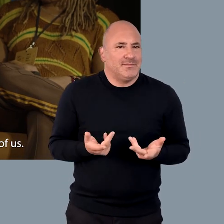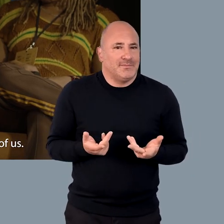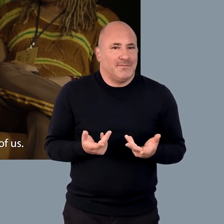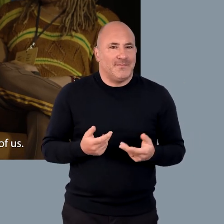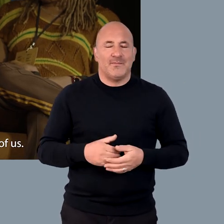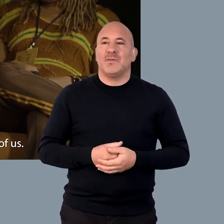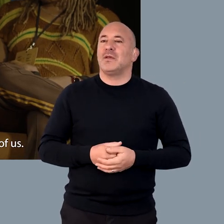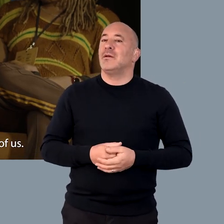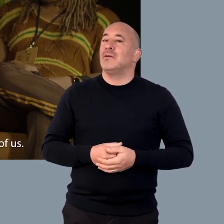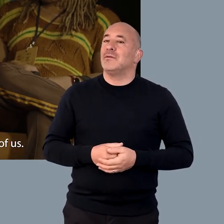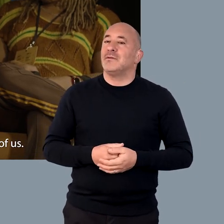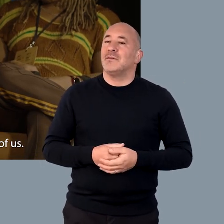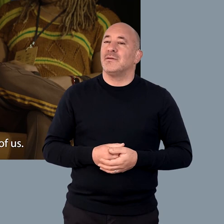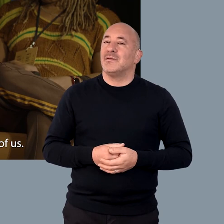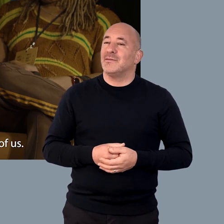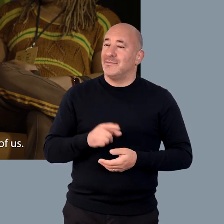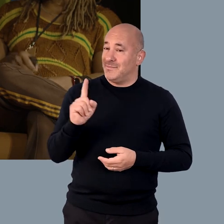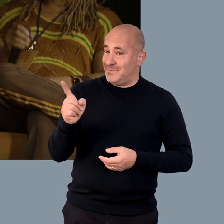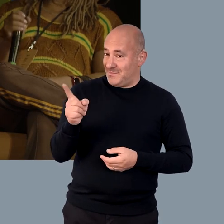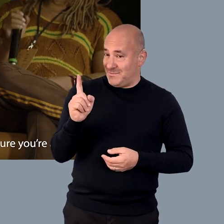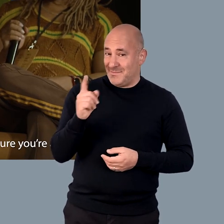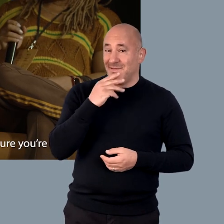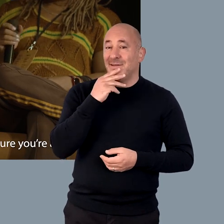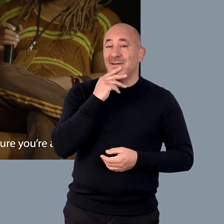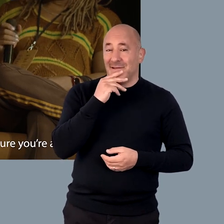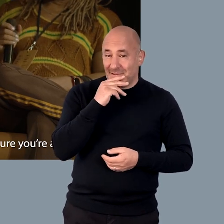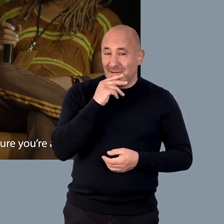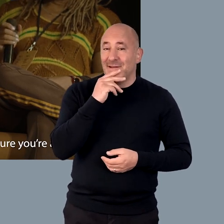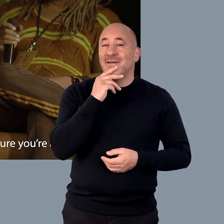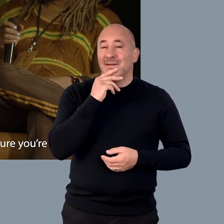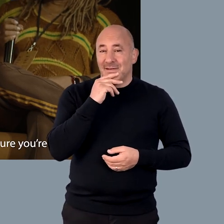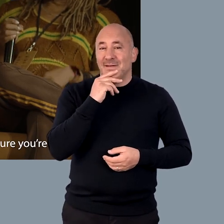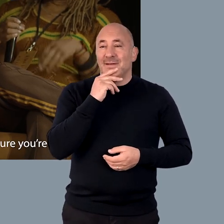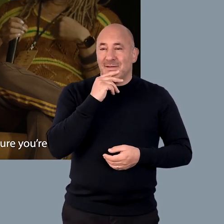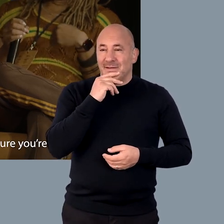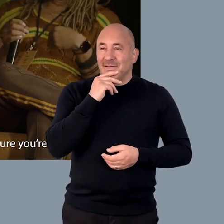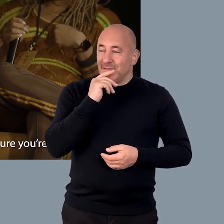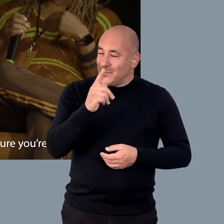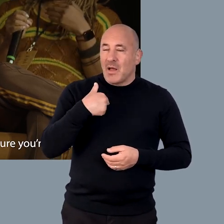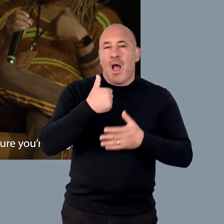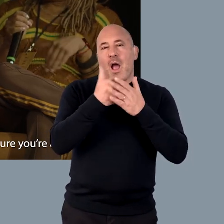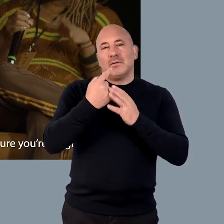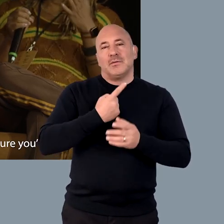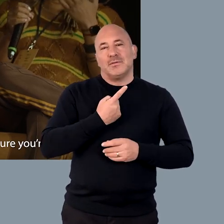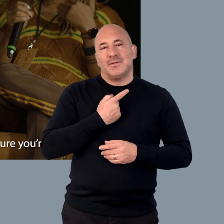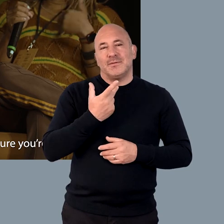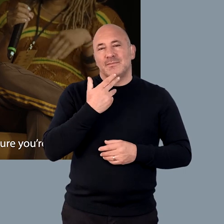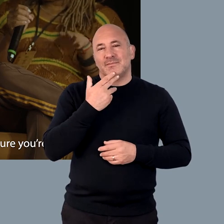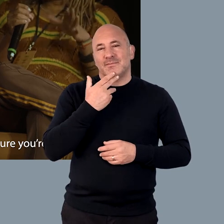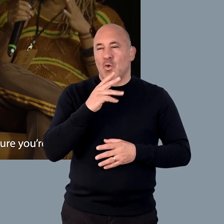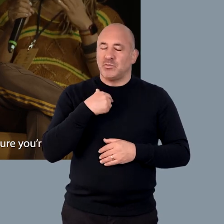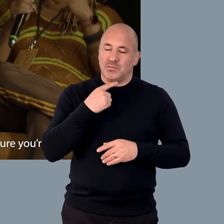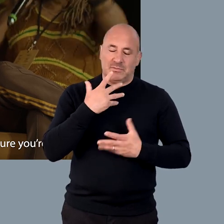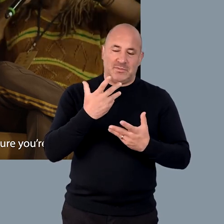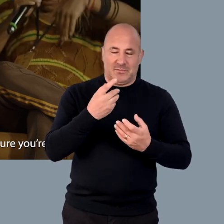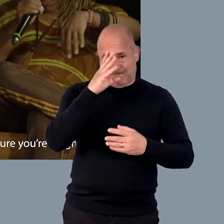relationship between All of us Yes, because if I am if I I'm